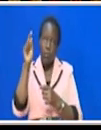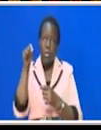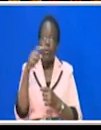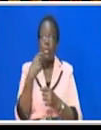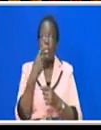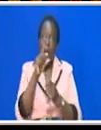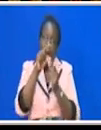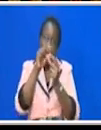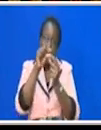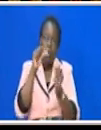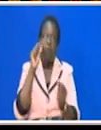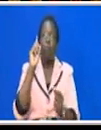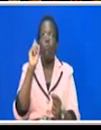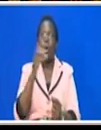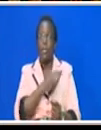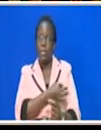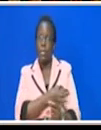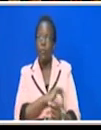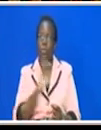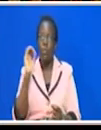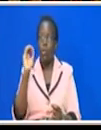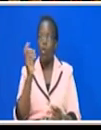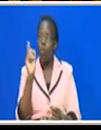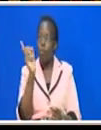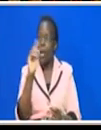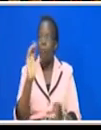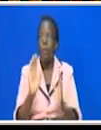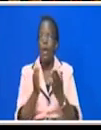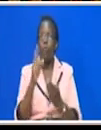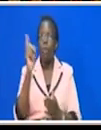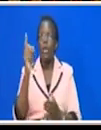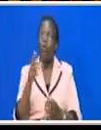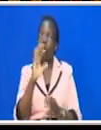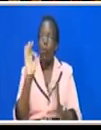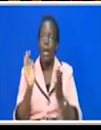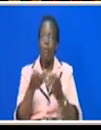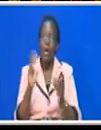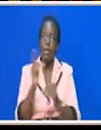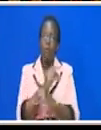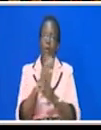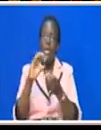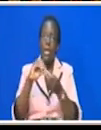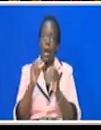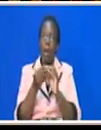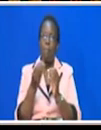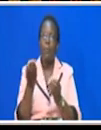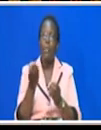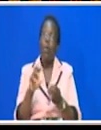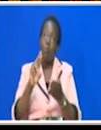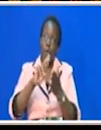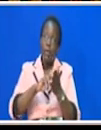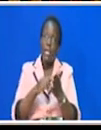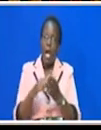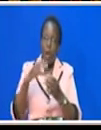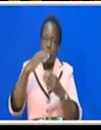disadvantage. So where we have one or we have a different number, we refer to it as a closed